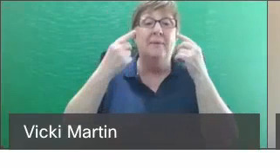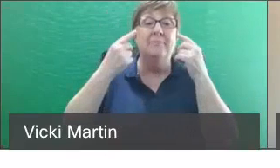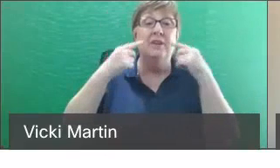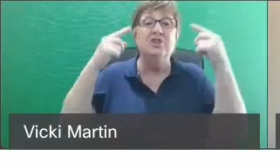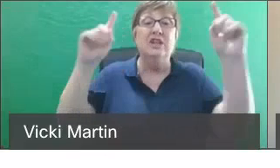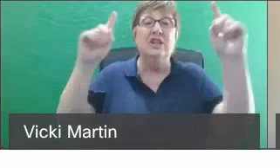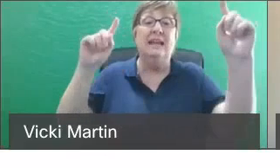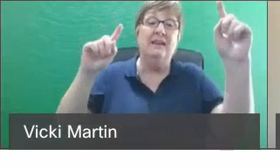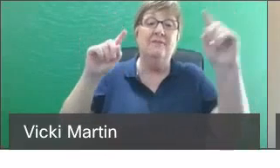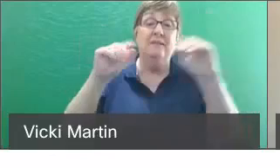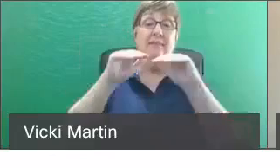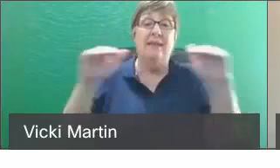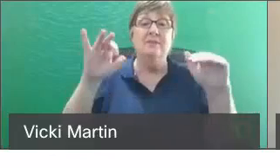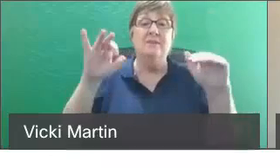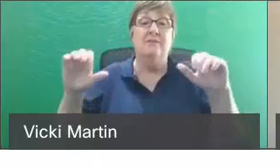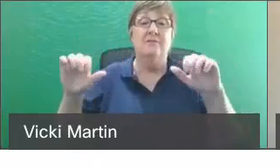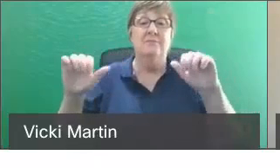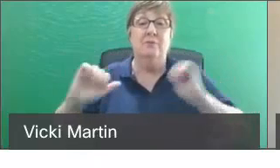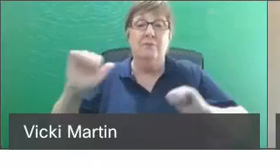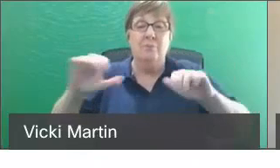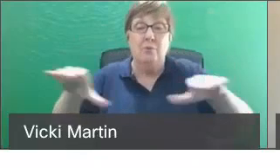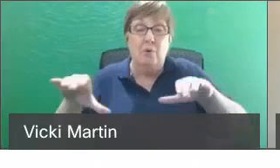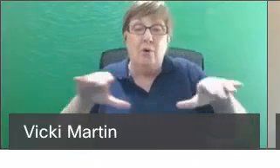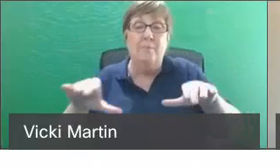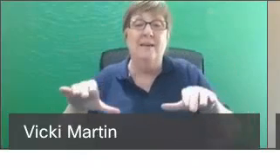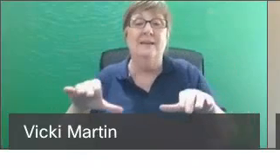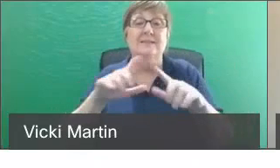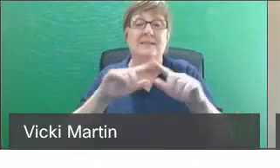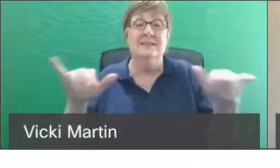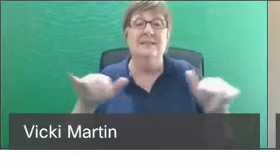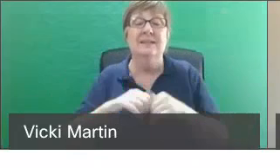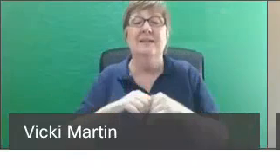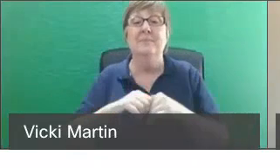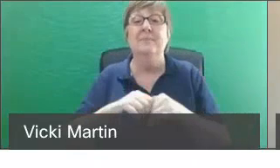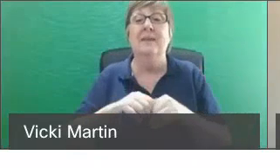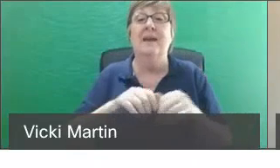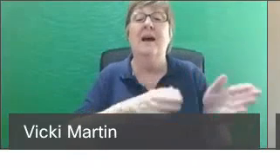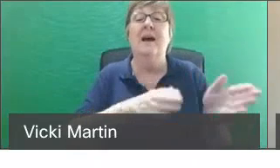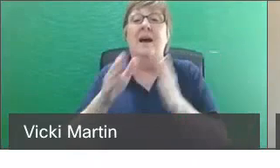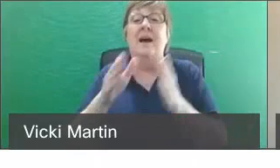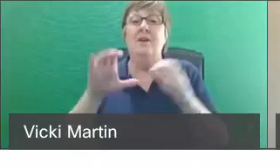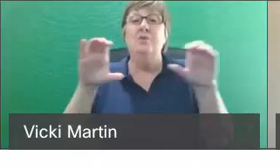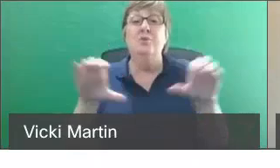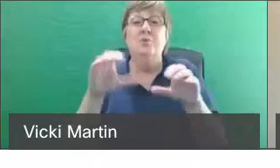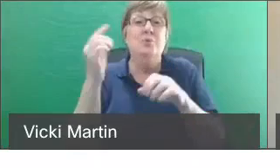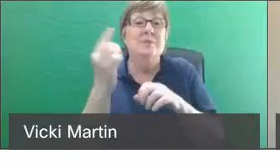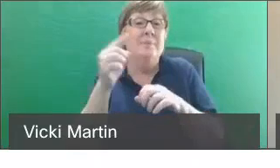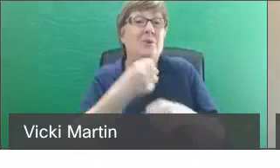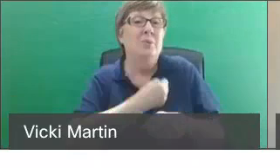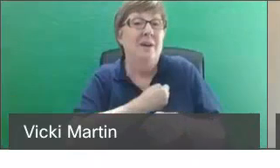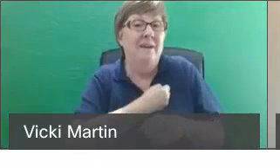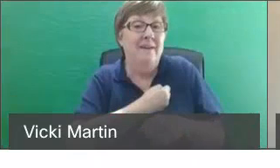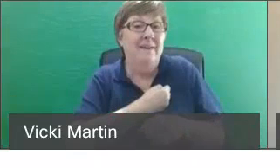Something else that's self-care is doing something you love, whether you like reading books or